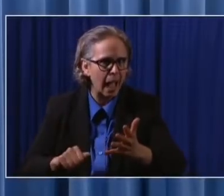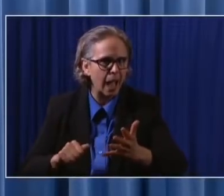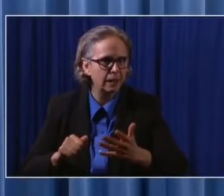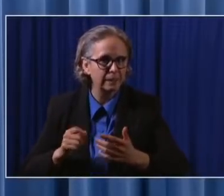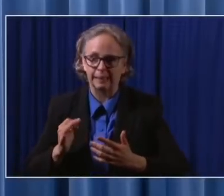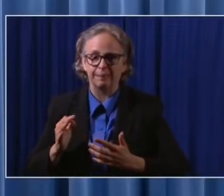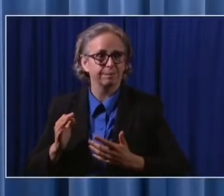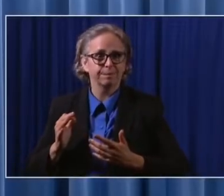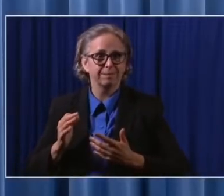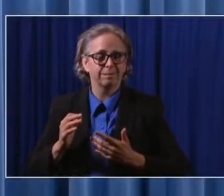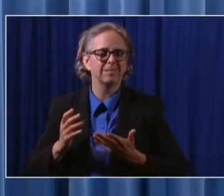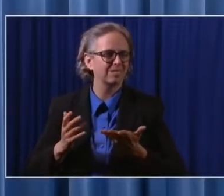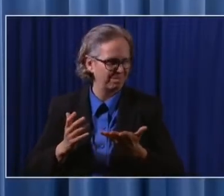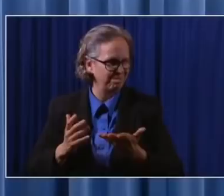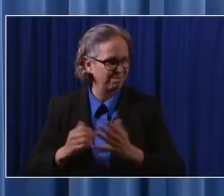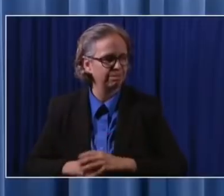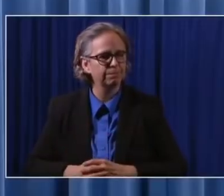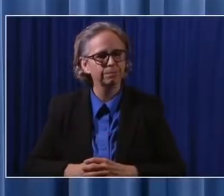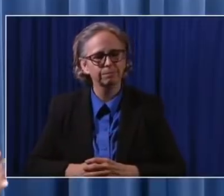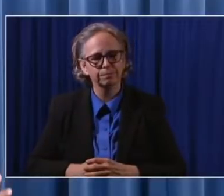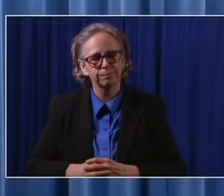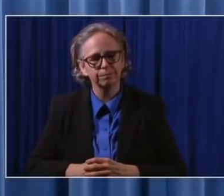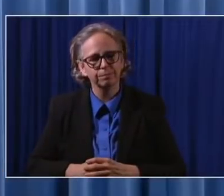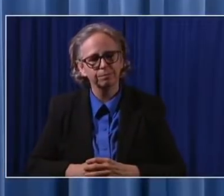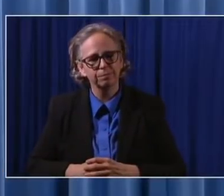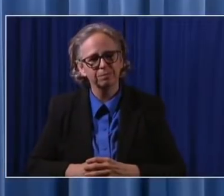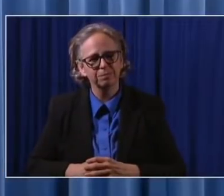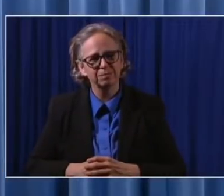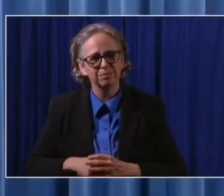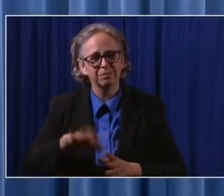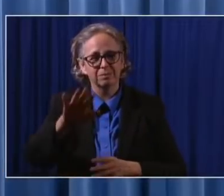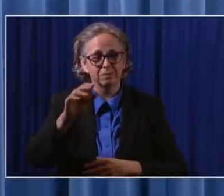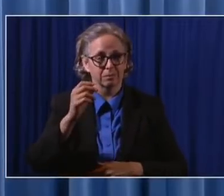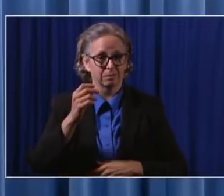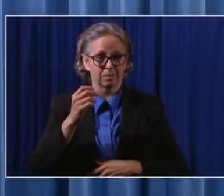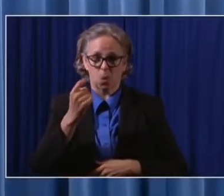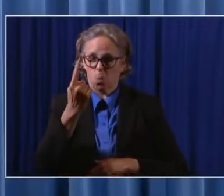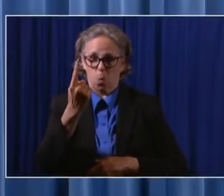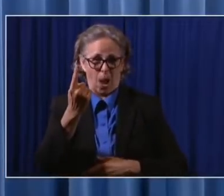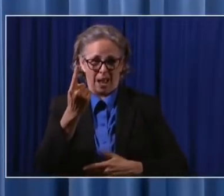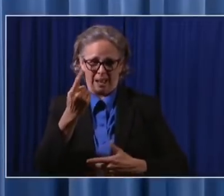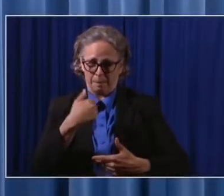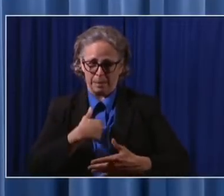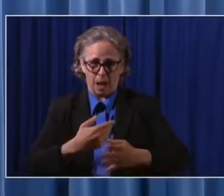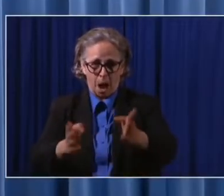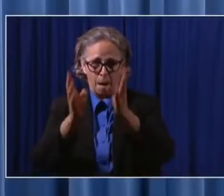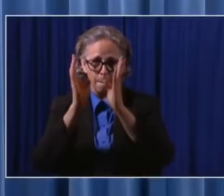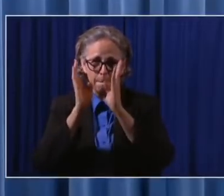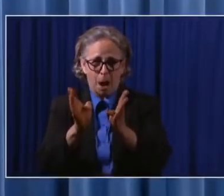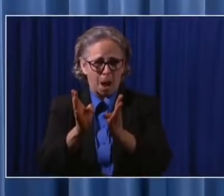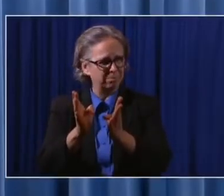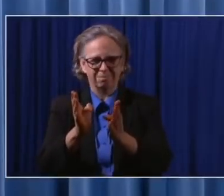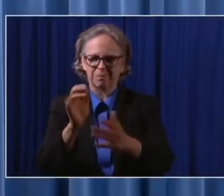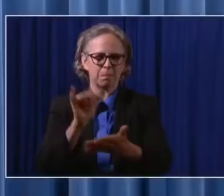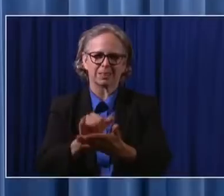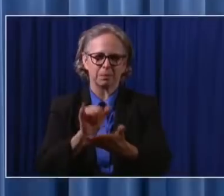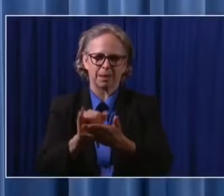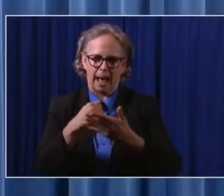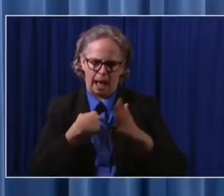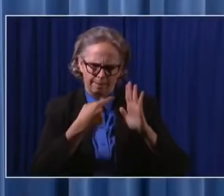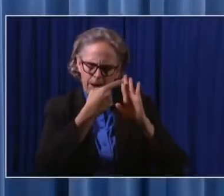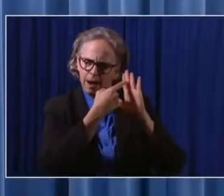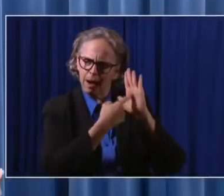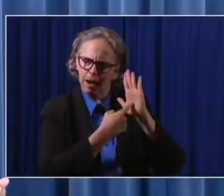No single act will change everything, but in combination with keeping distance, washing your hands, wearing